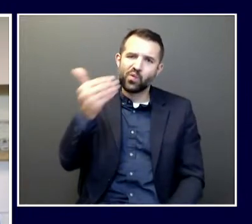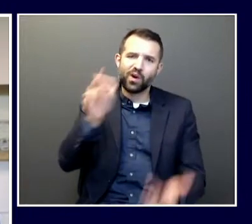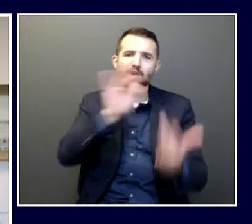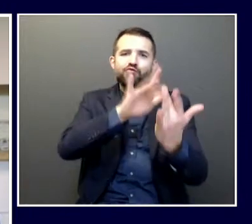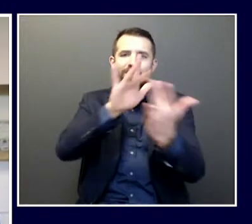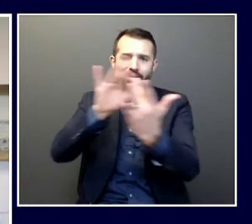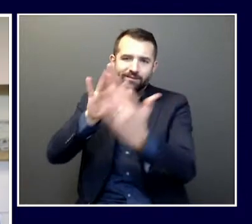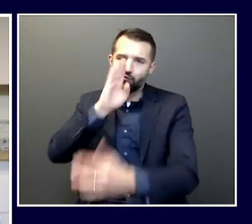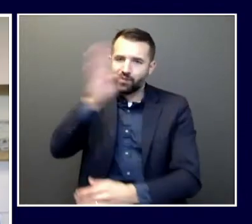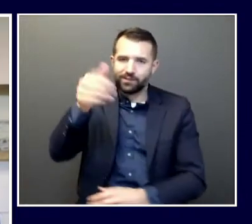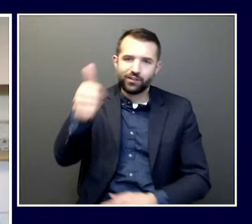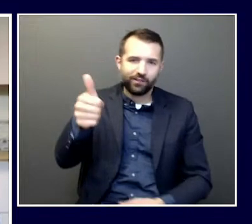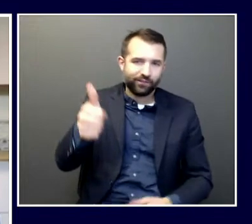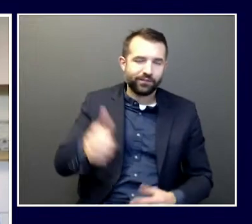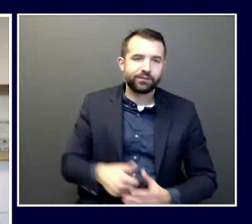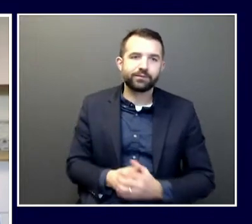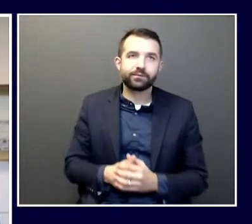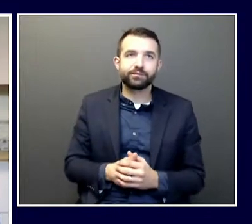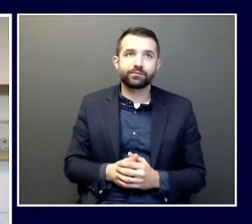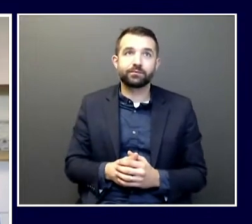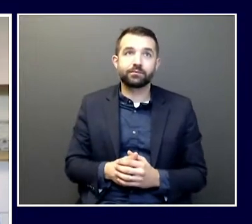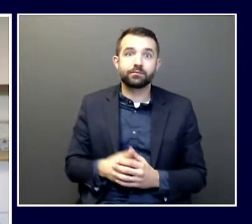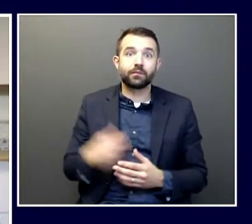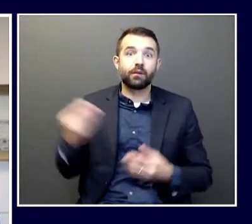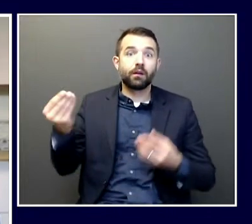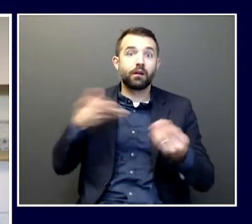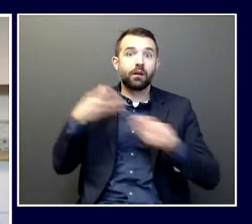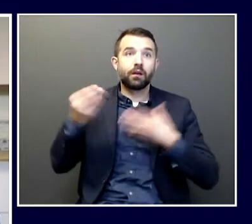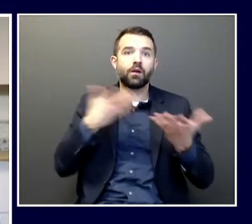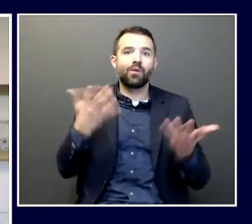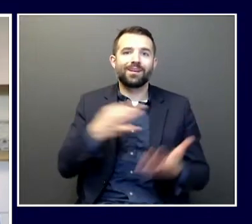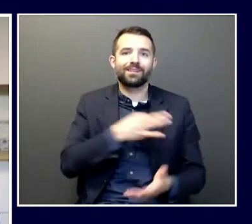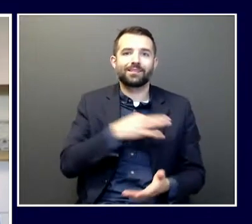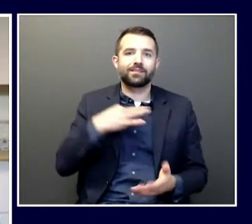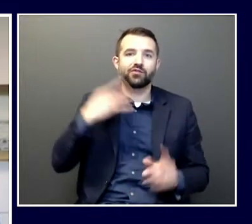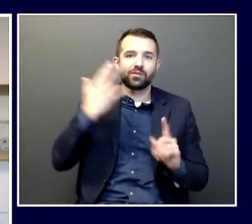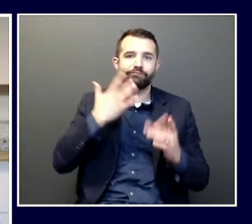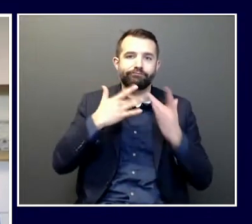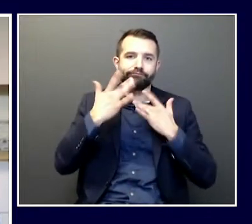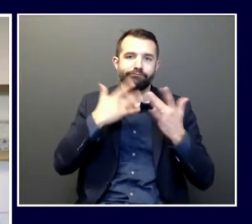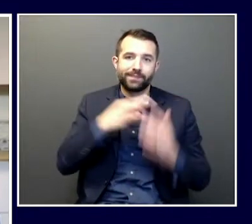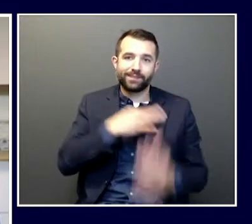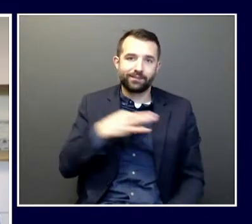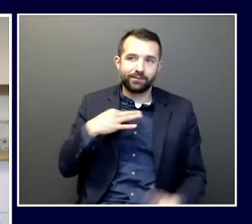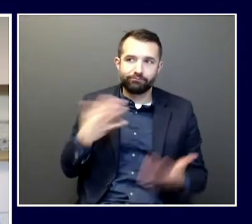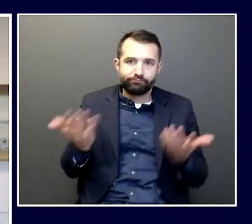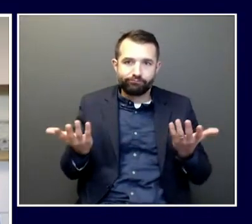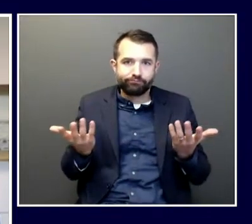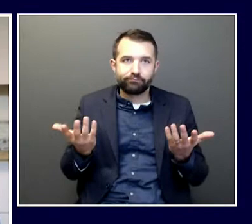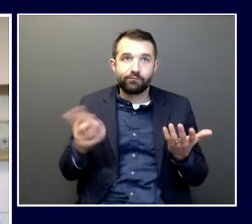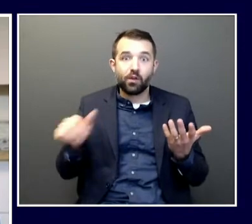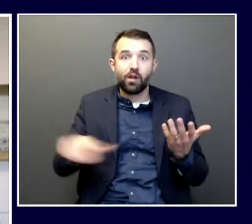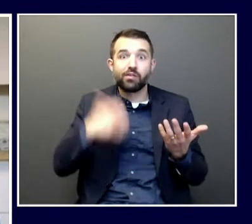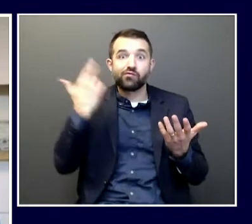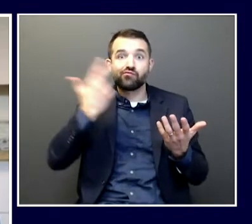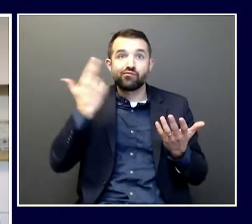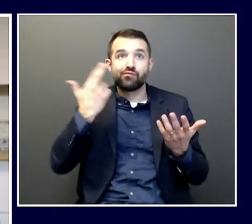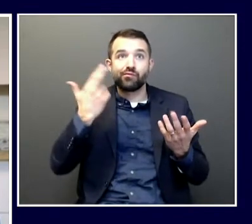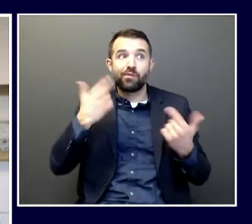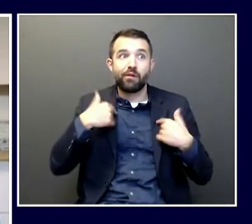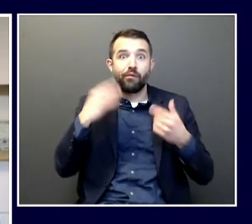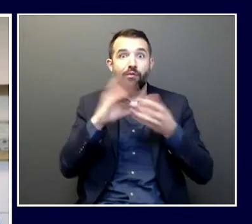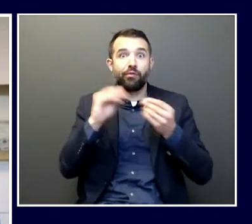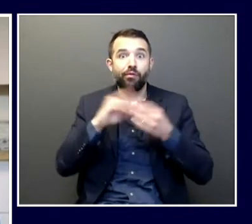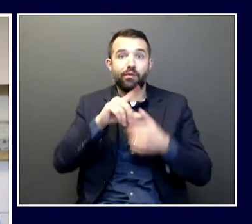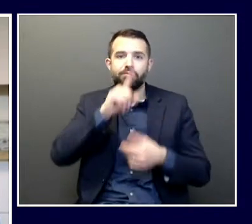us came down to staffing. There are probably others, and I don't want to speak for them. That's just based on my interactions with